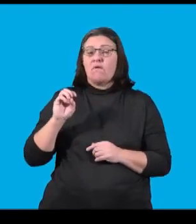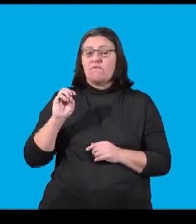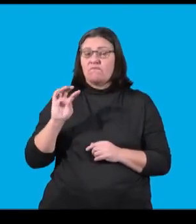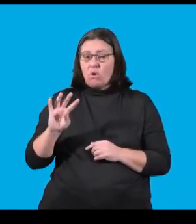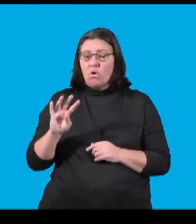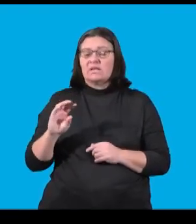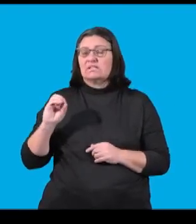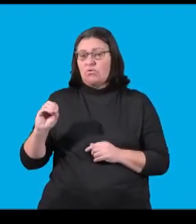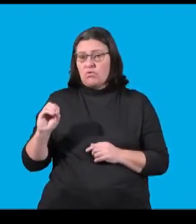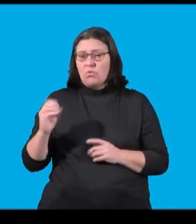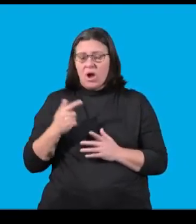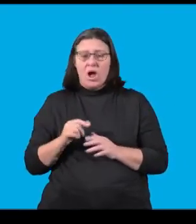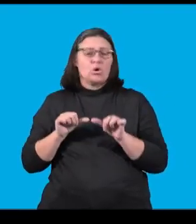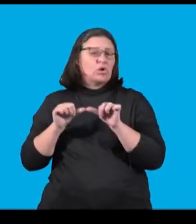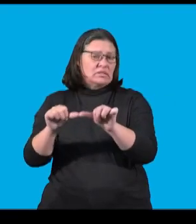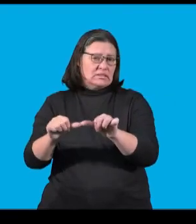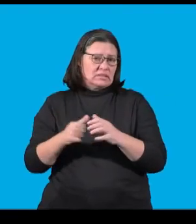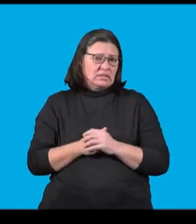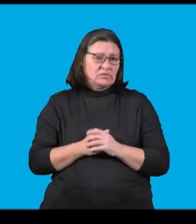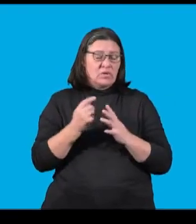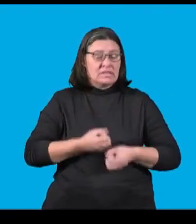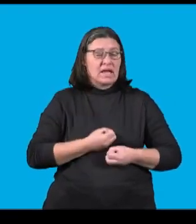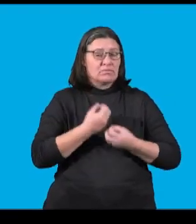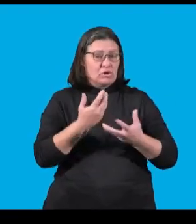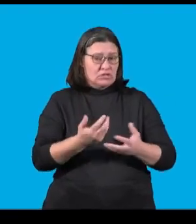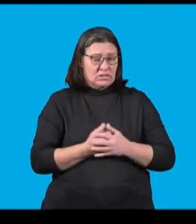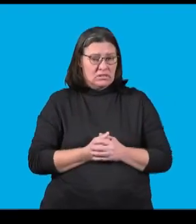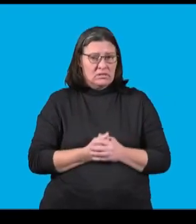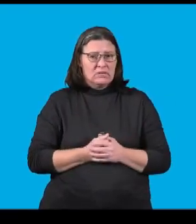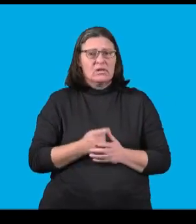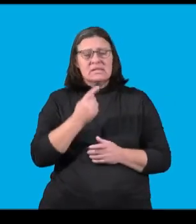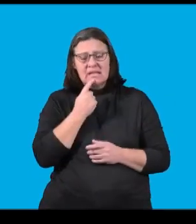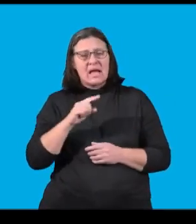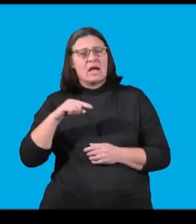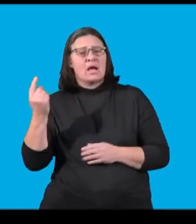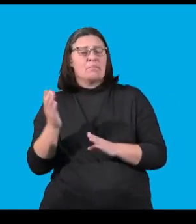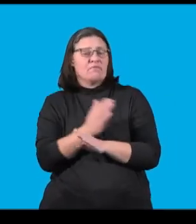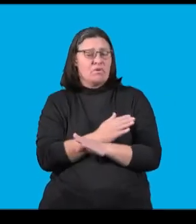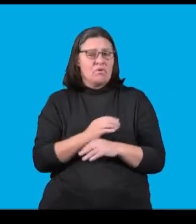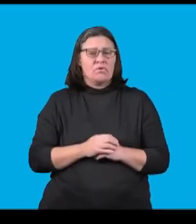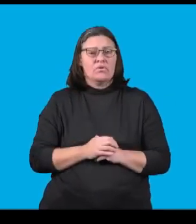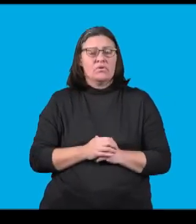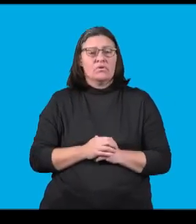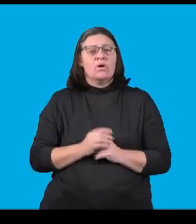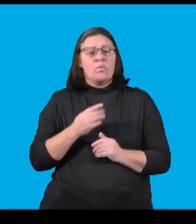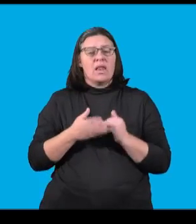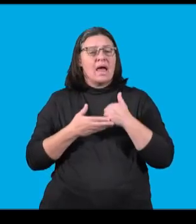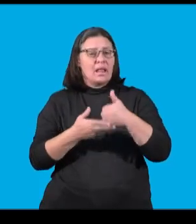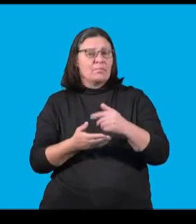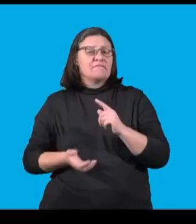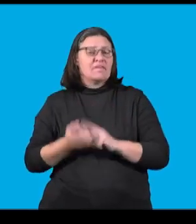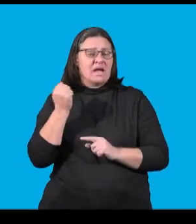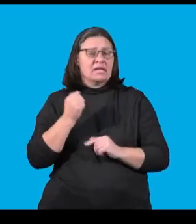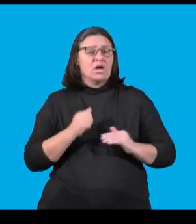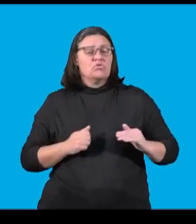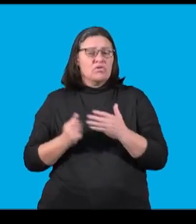0 because it is a constant. So this expression, and I've said this in the previous segment, this expression will help me to